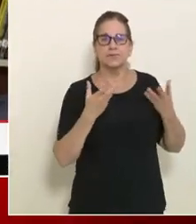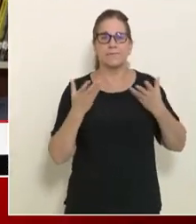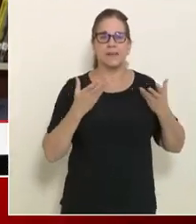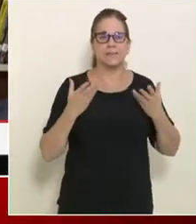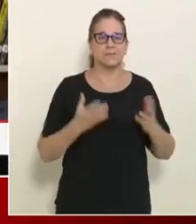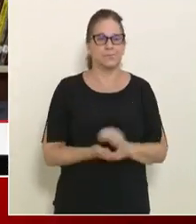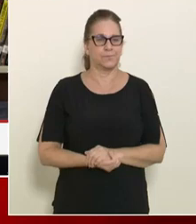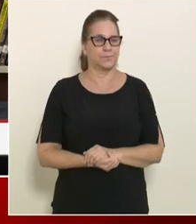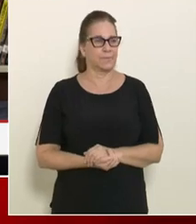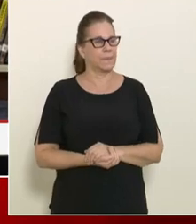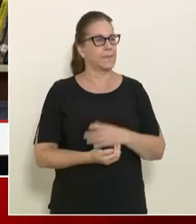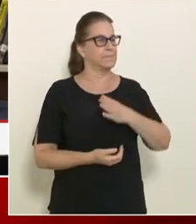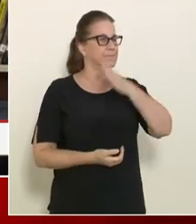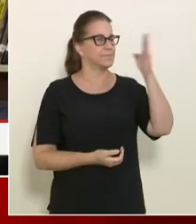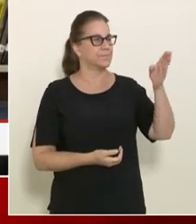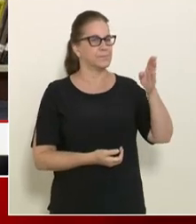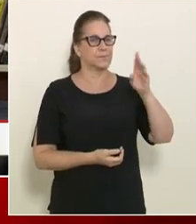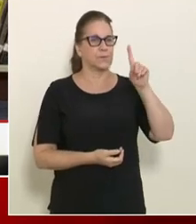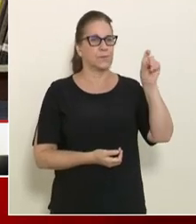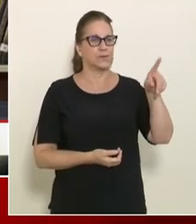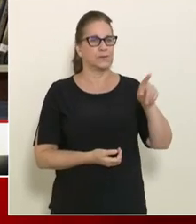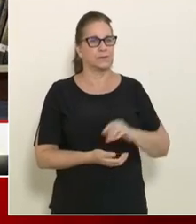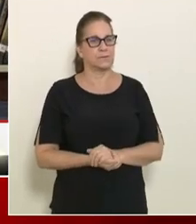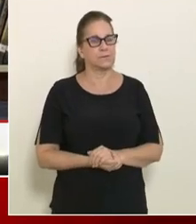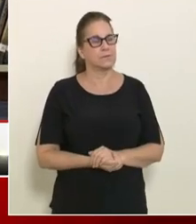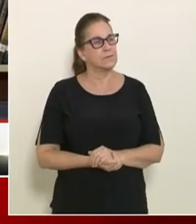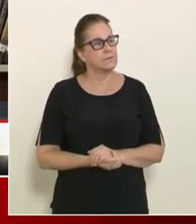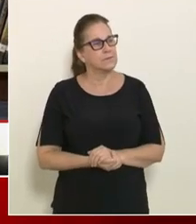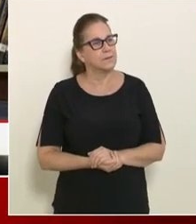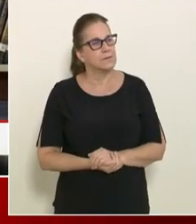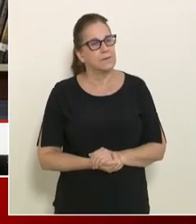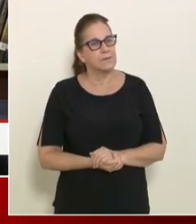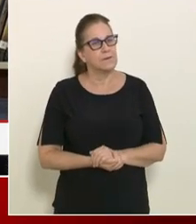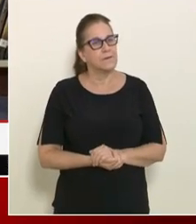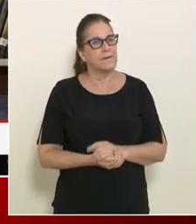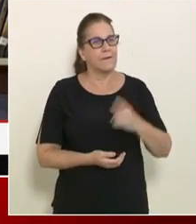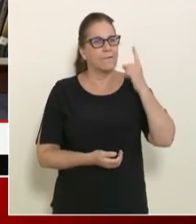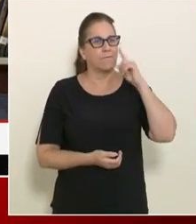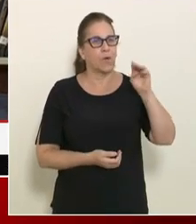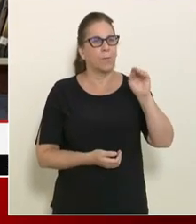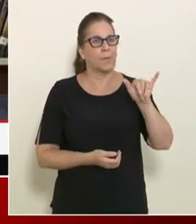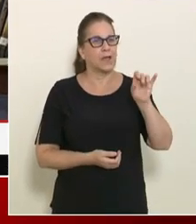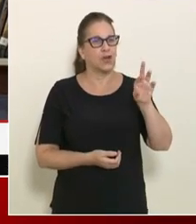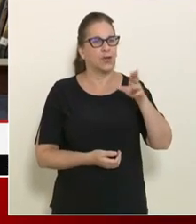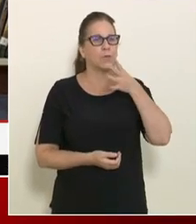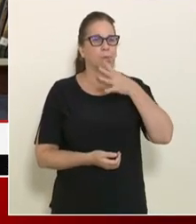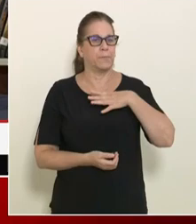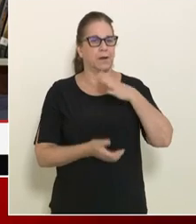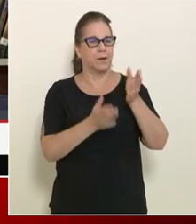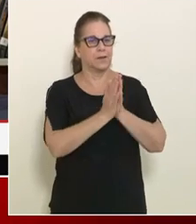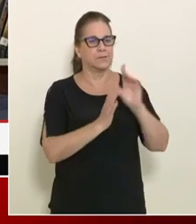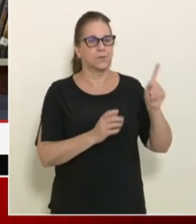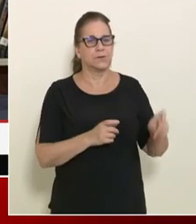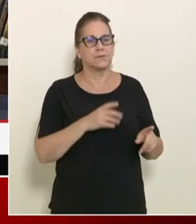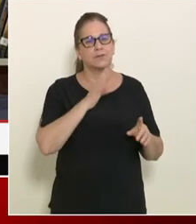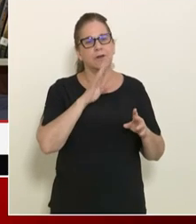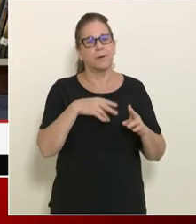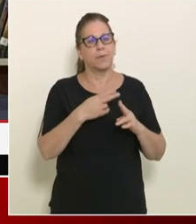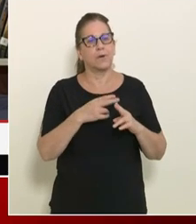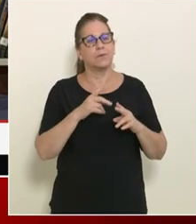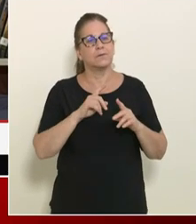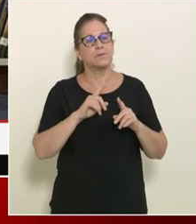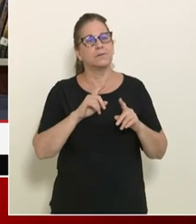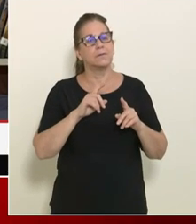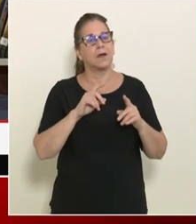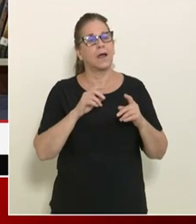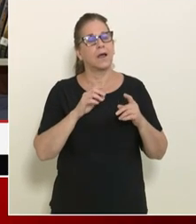said at a recent state board meeting that there was going to be some effort to get mental health workers physically into the